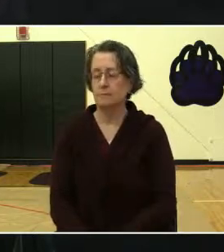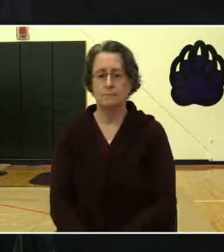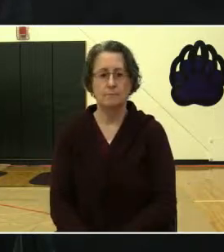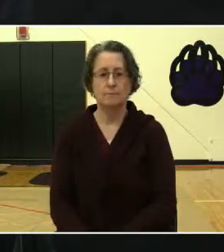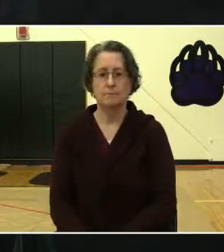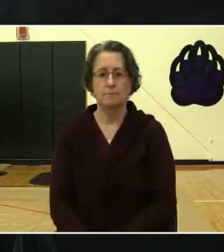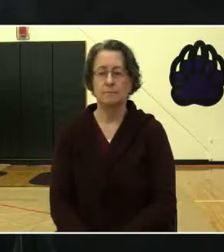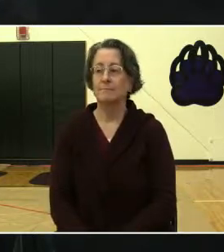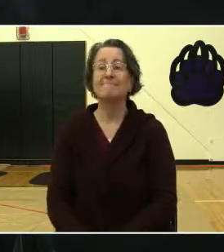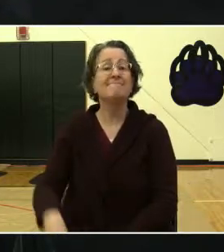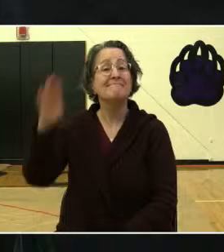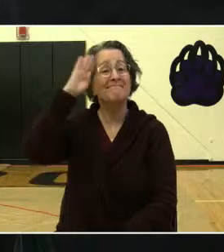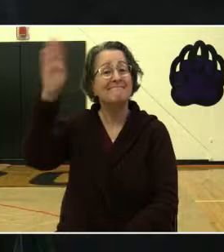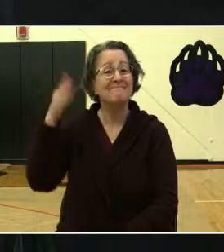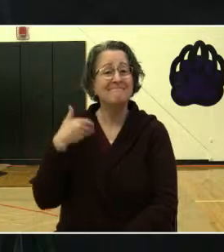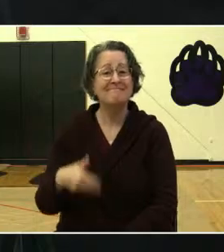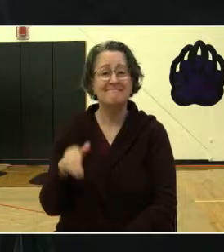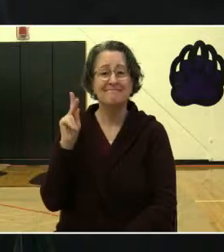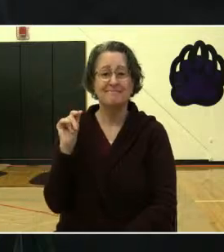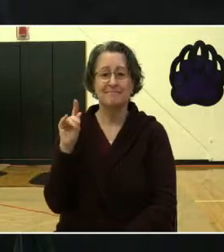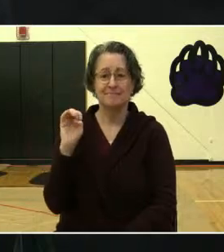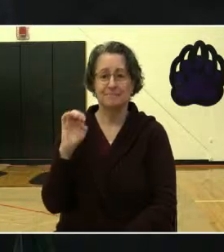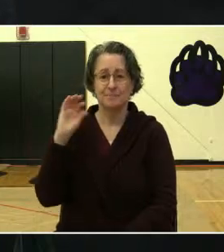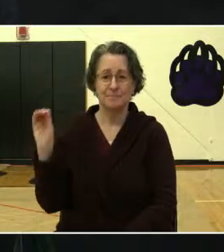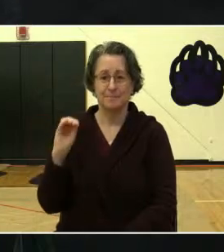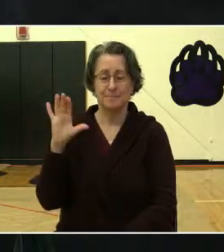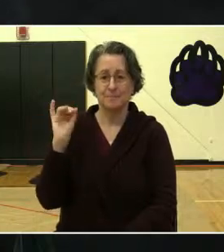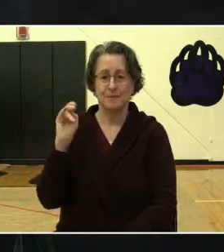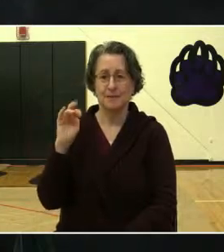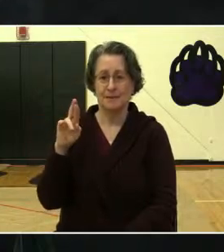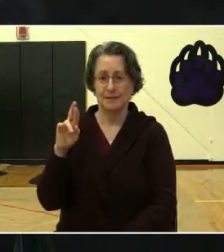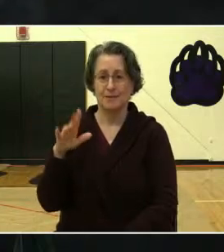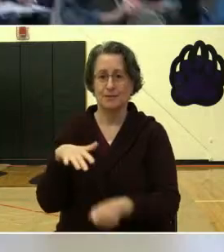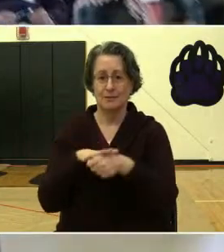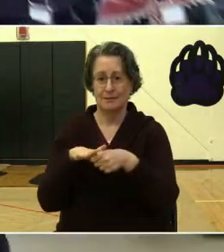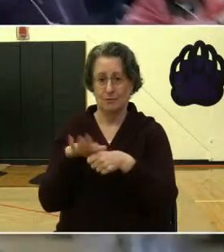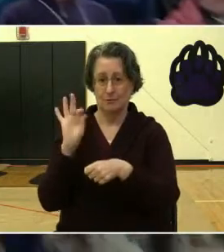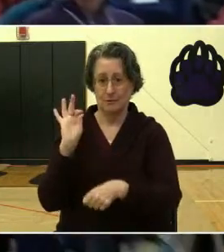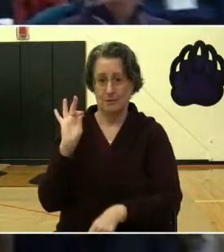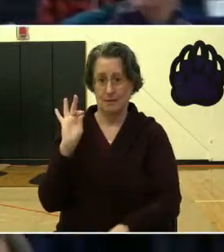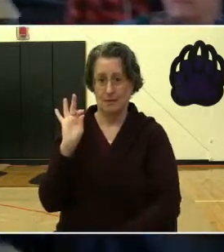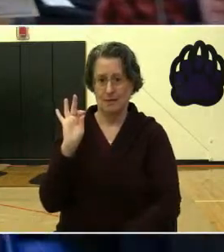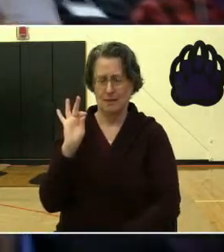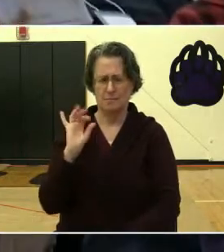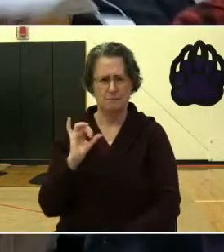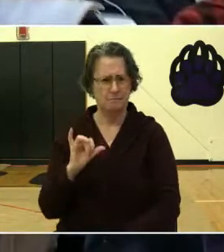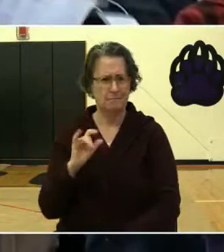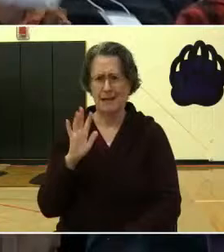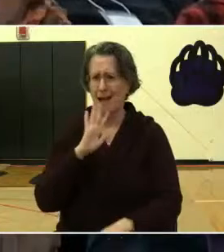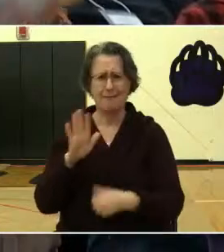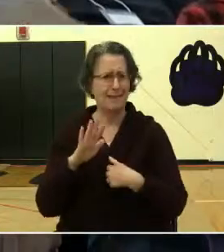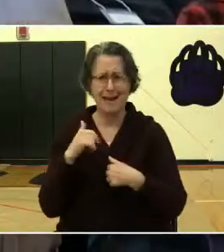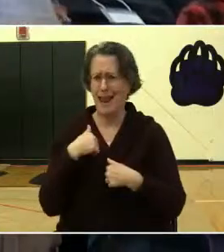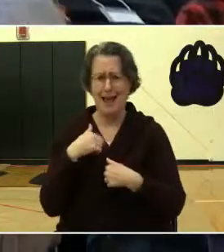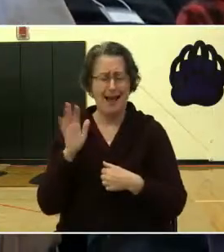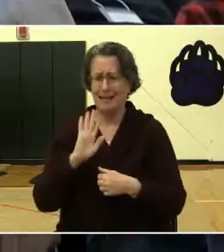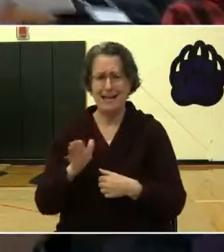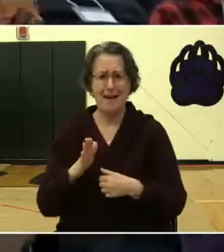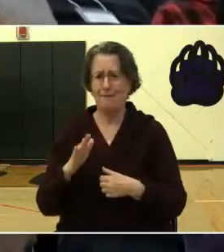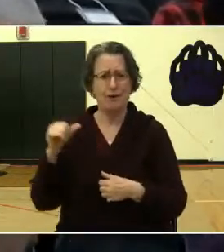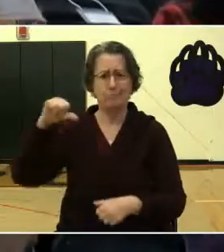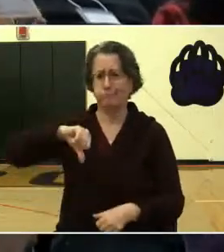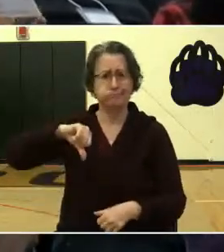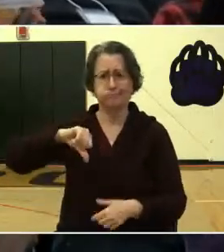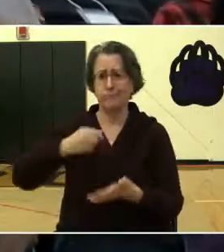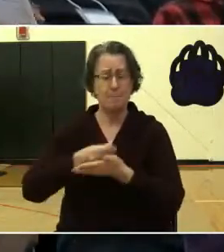Conor hi k o Conor District 9 um I have never voted against a budget before